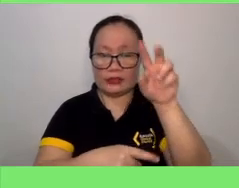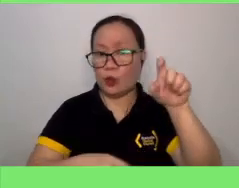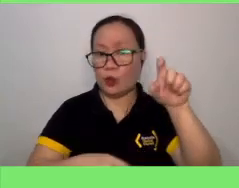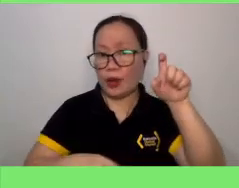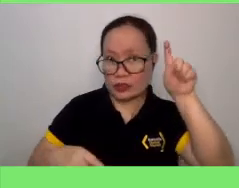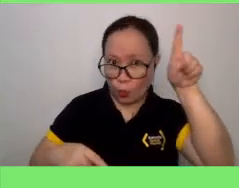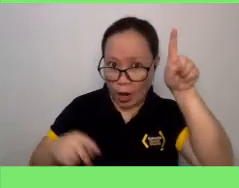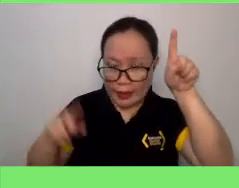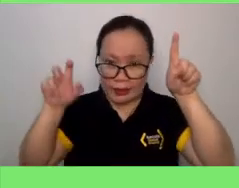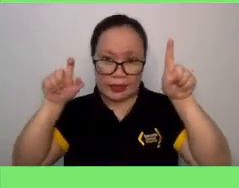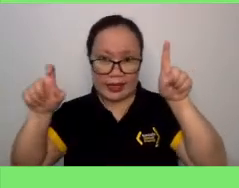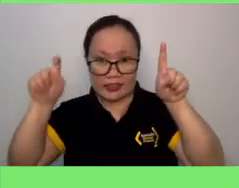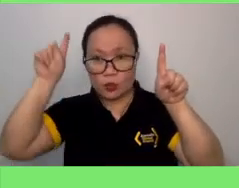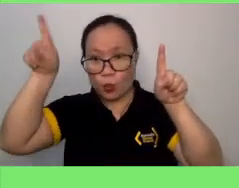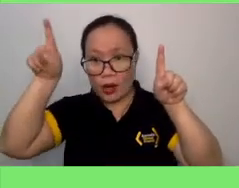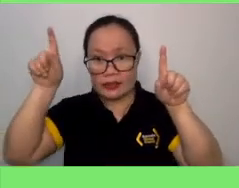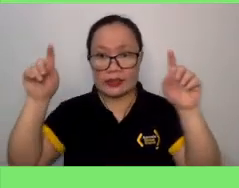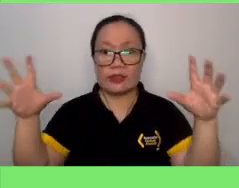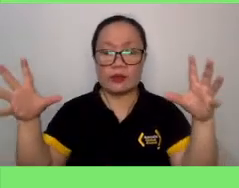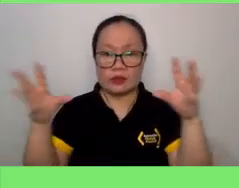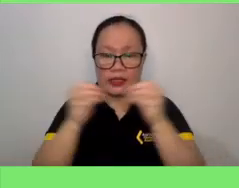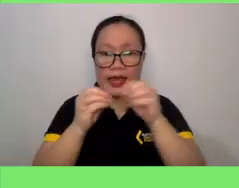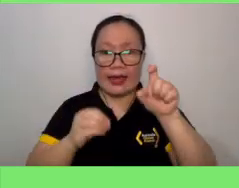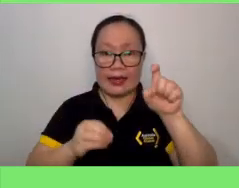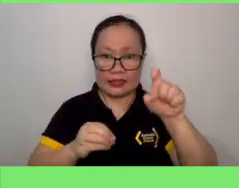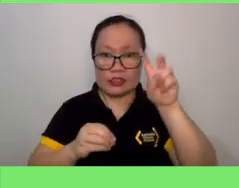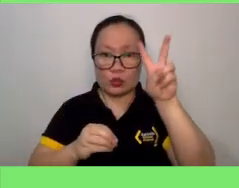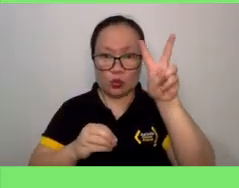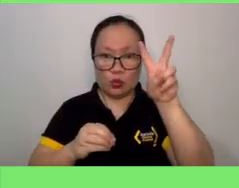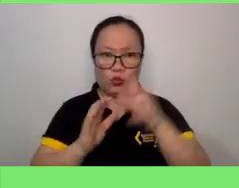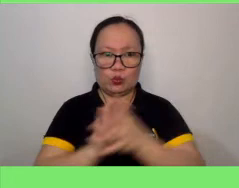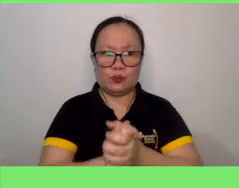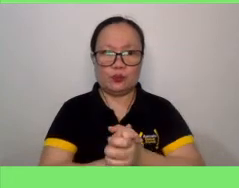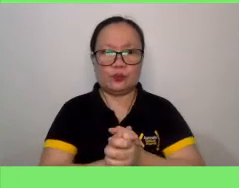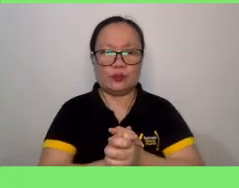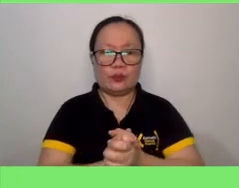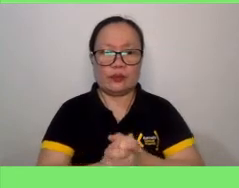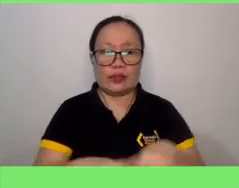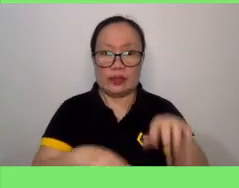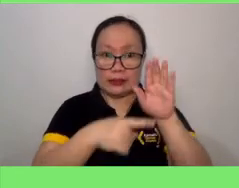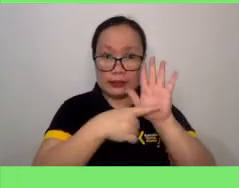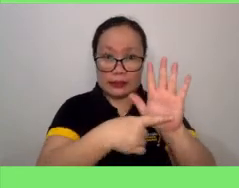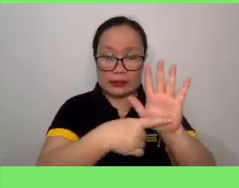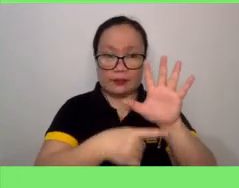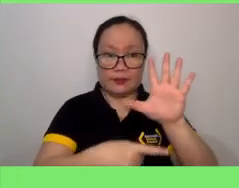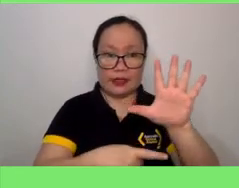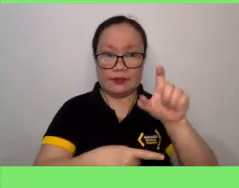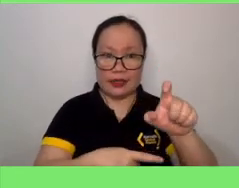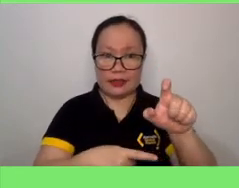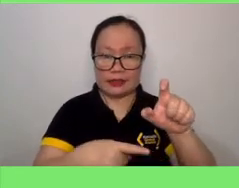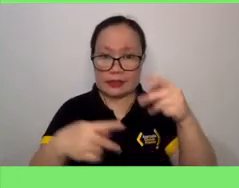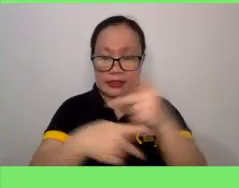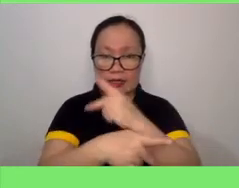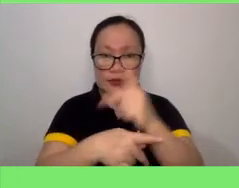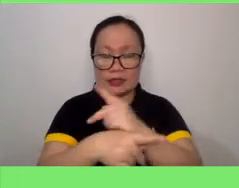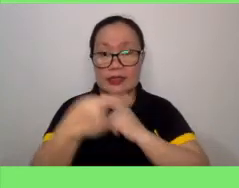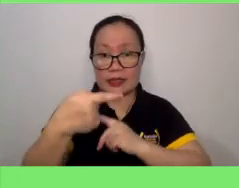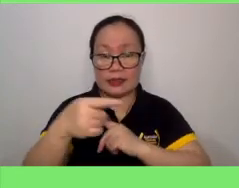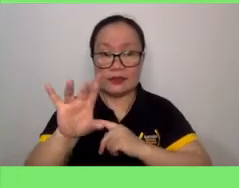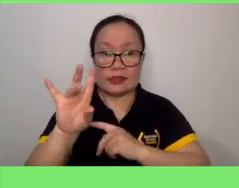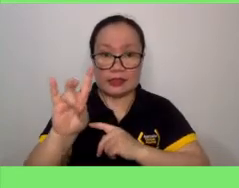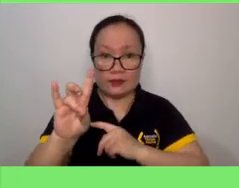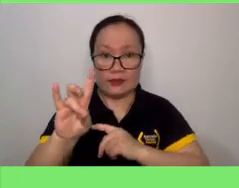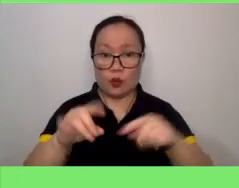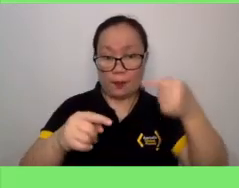15x squared. Okay, so negative 15x squared. And then next, negative 5x times